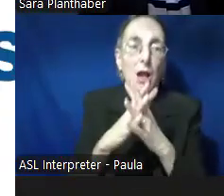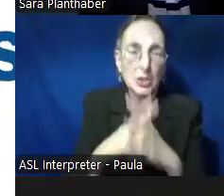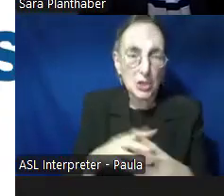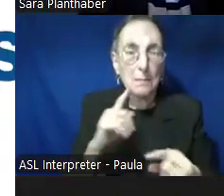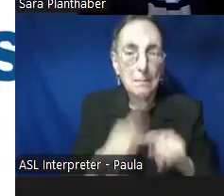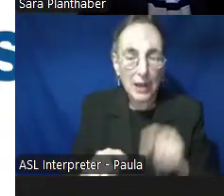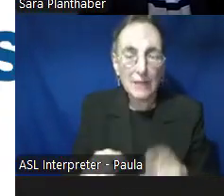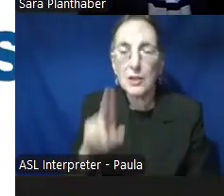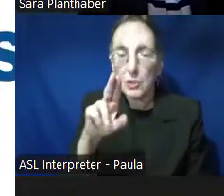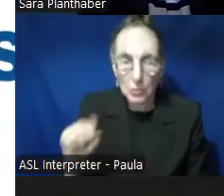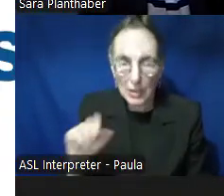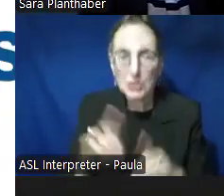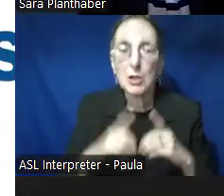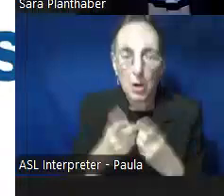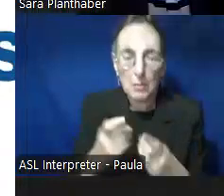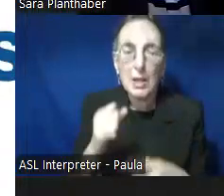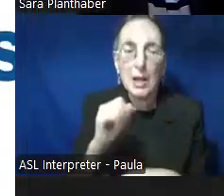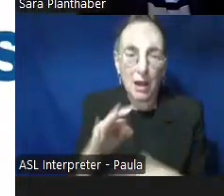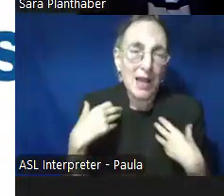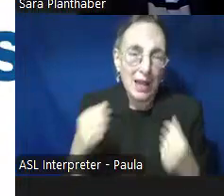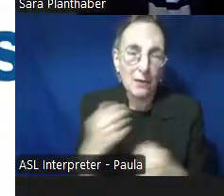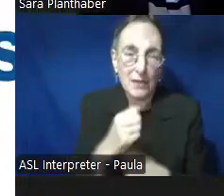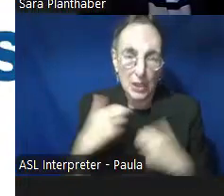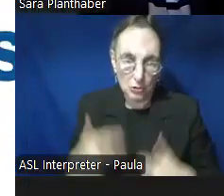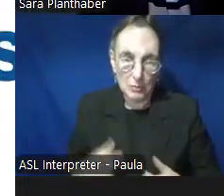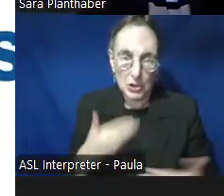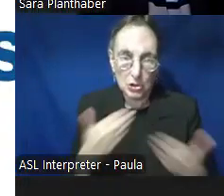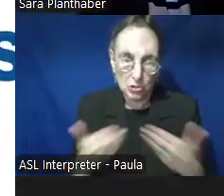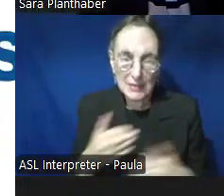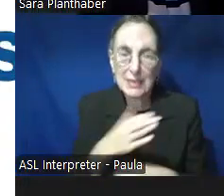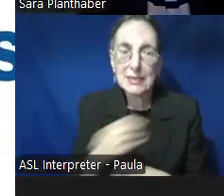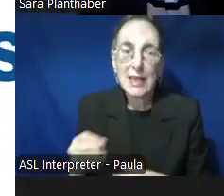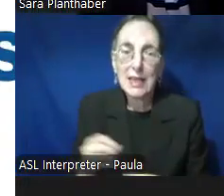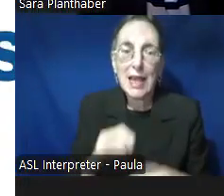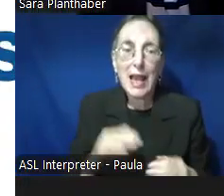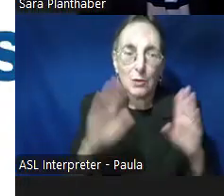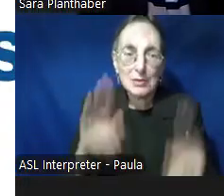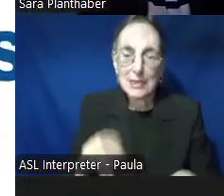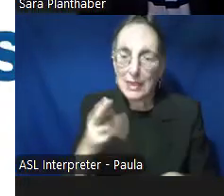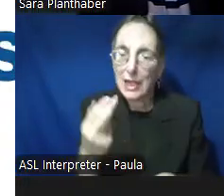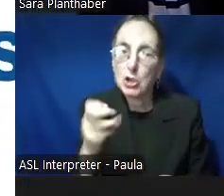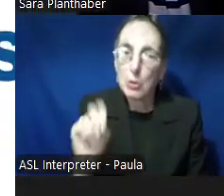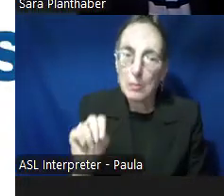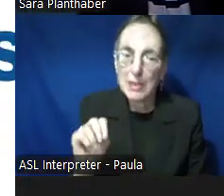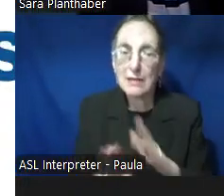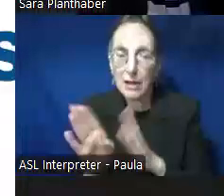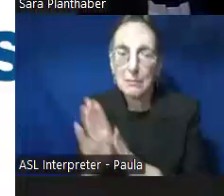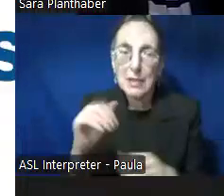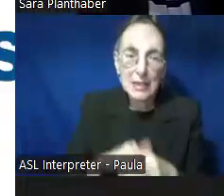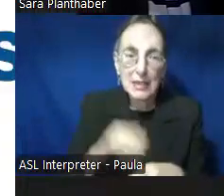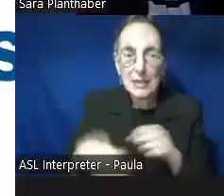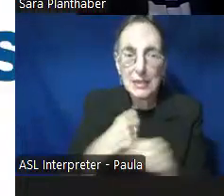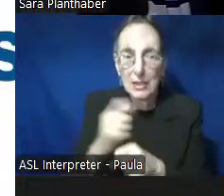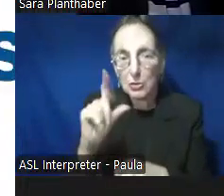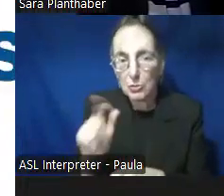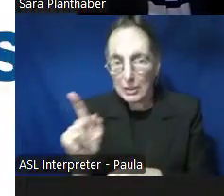of Health and Human Services and Housing and Urban Development in 2021. The HSRC fosters